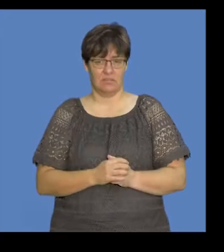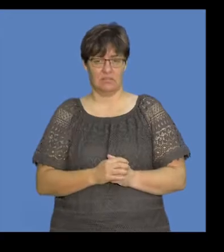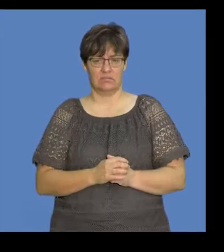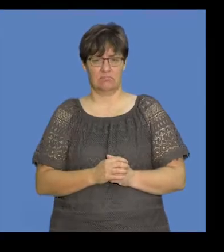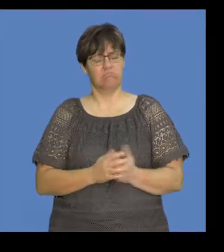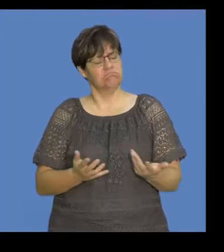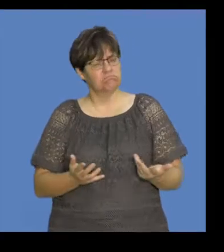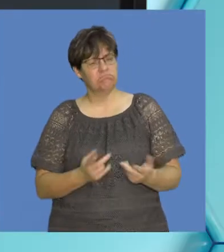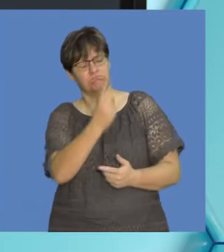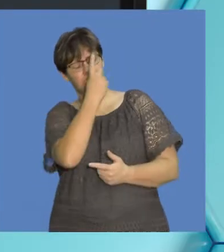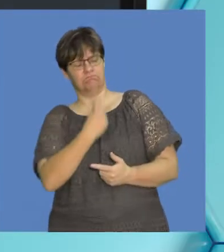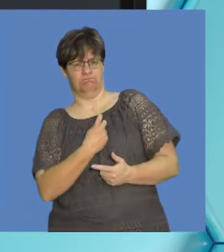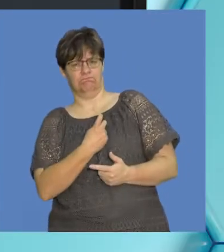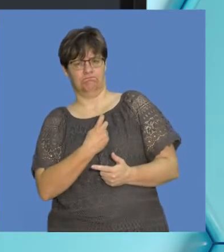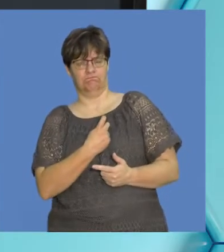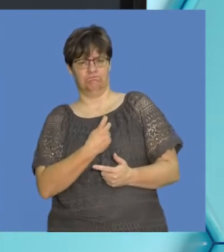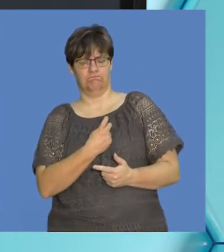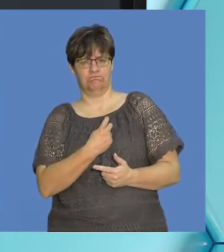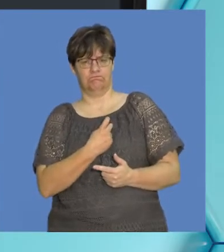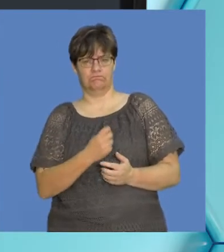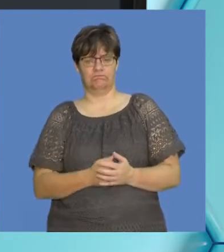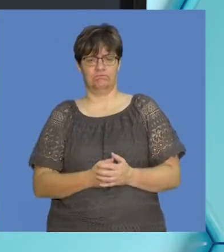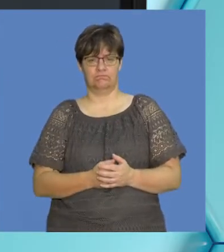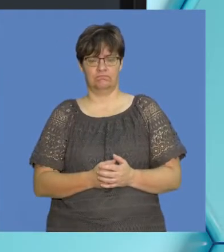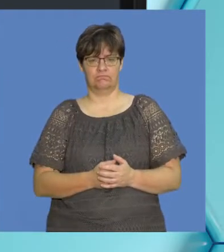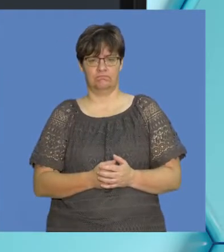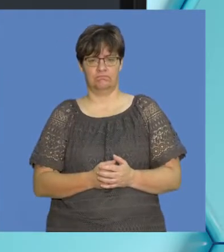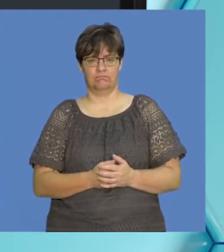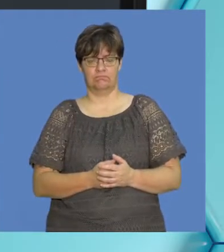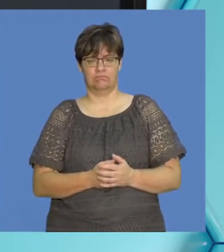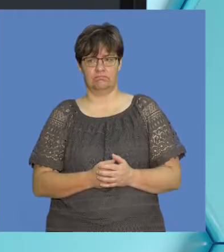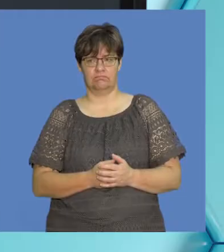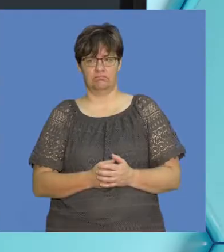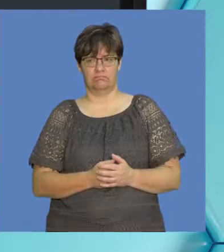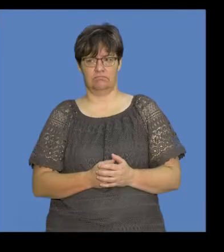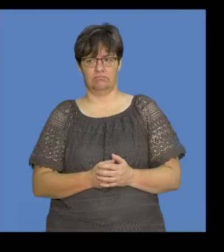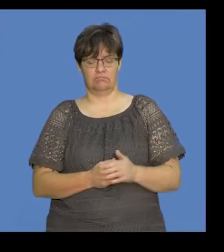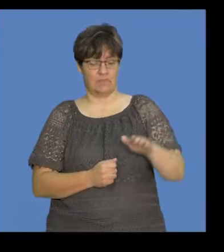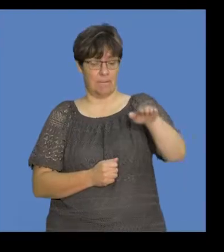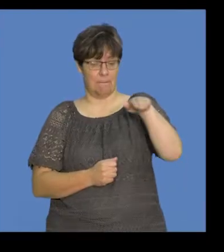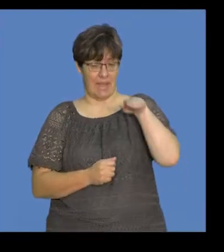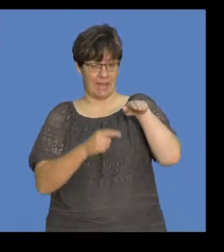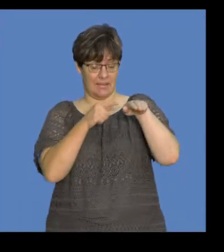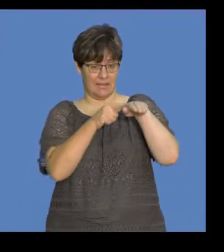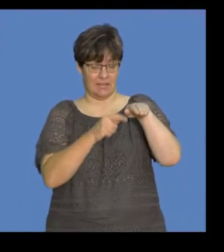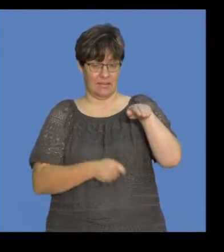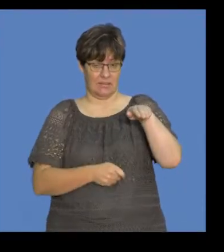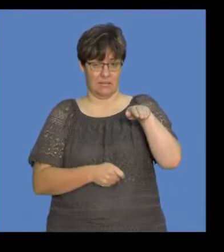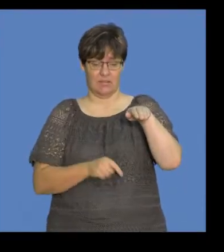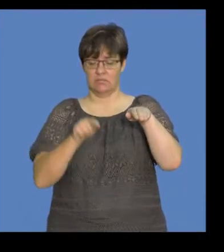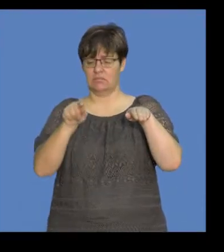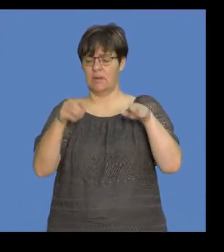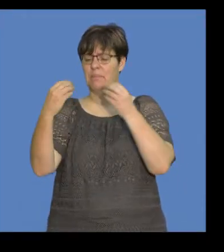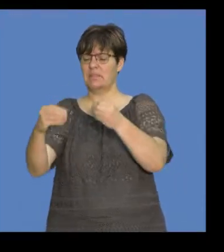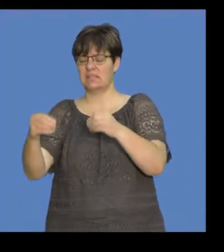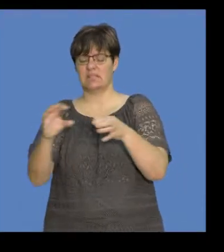ask yourself, what is the relationship between a bank and the